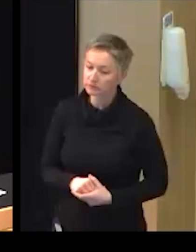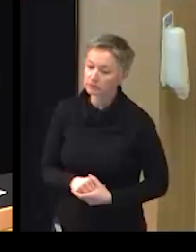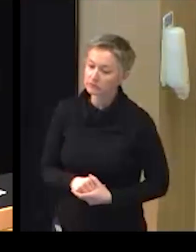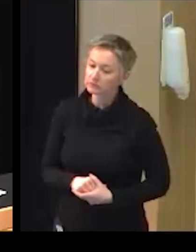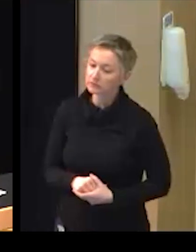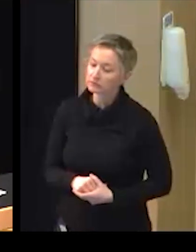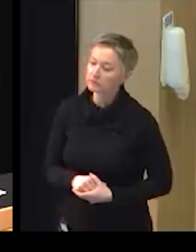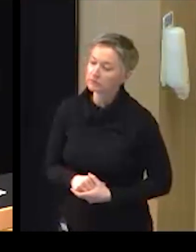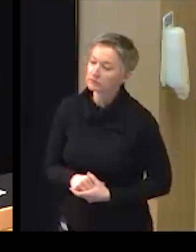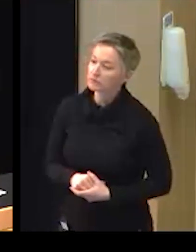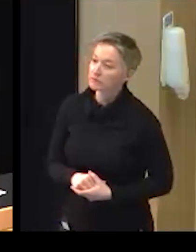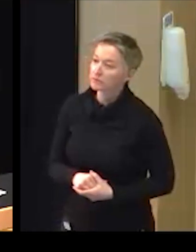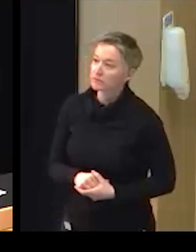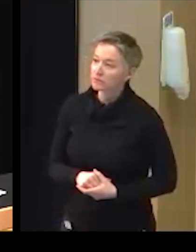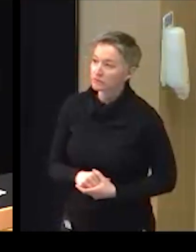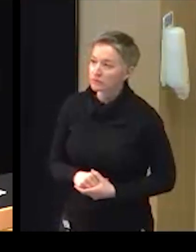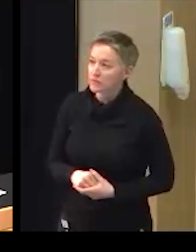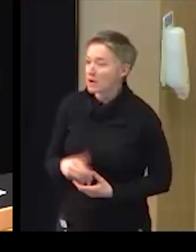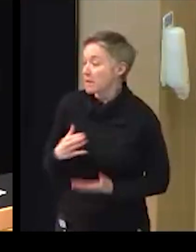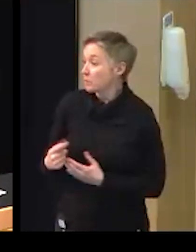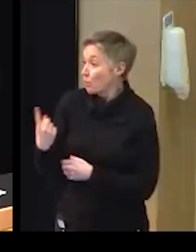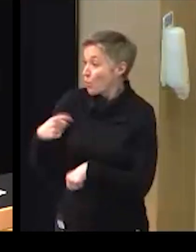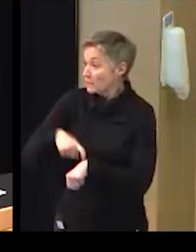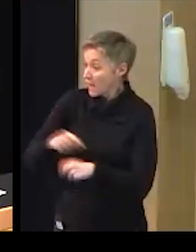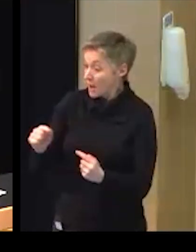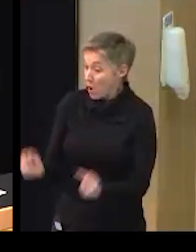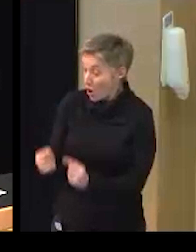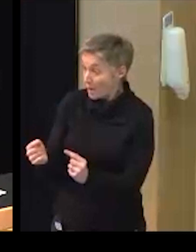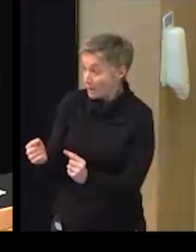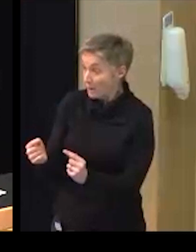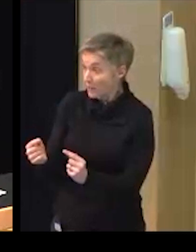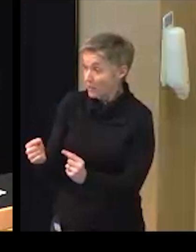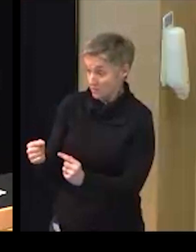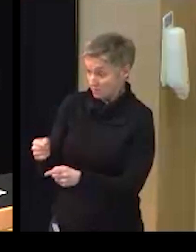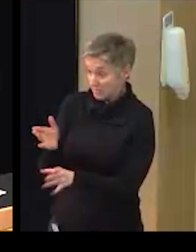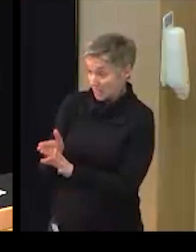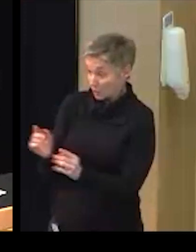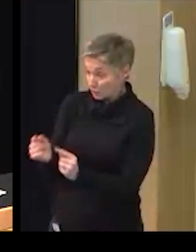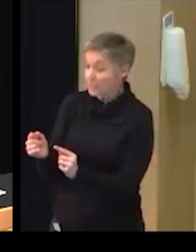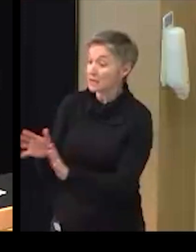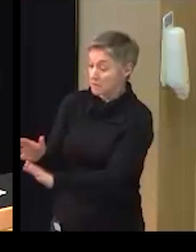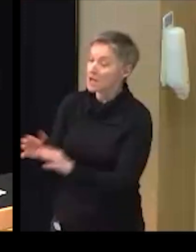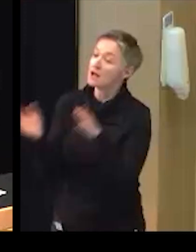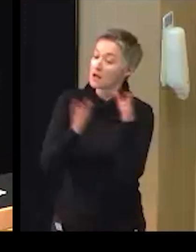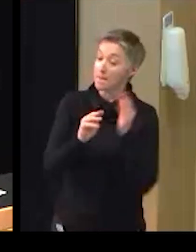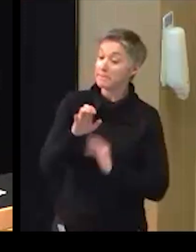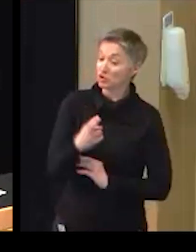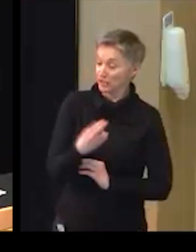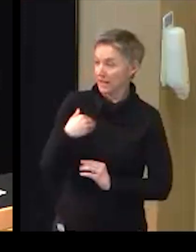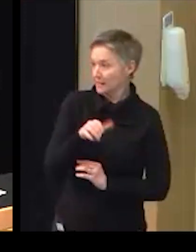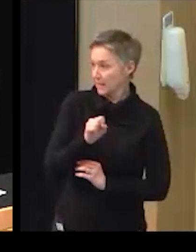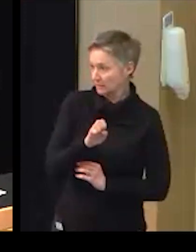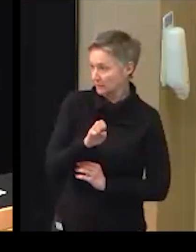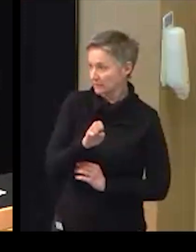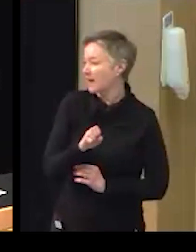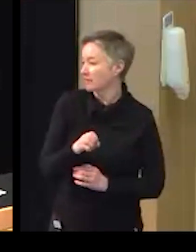single insult that resulted in psychological injury was followed thereafter by a case out of Michigan involving an